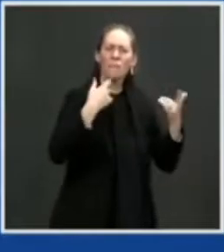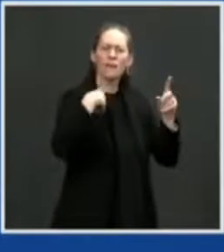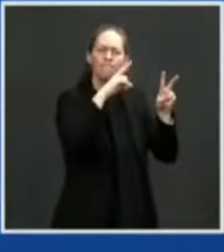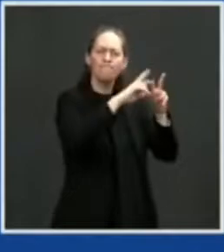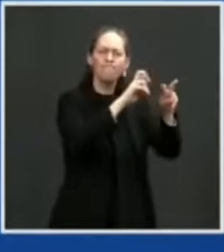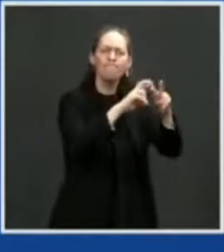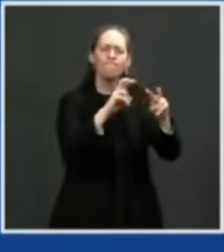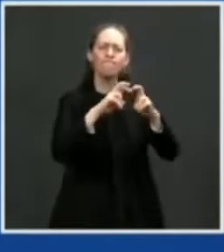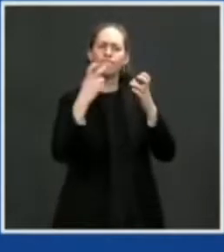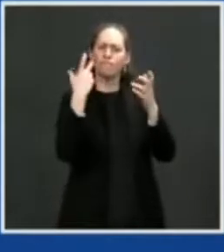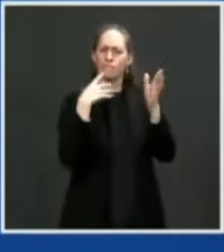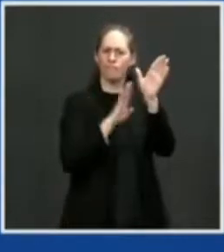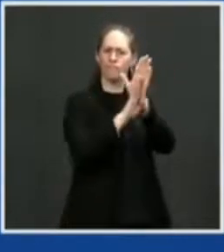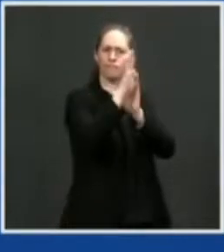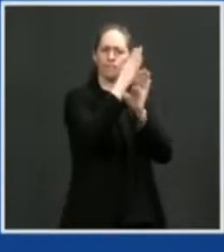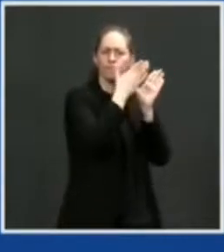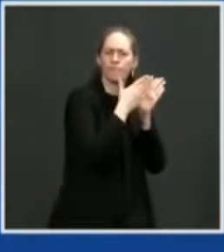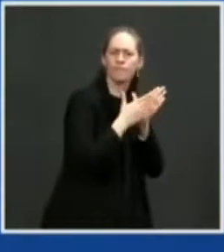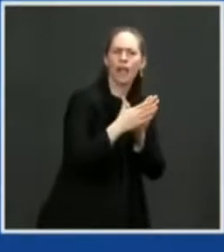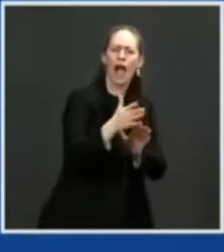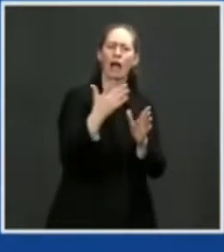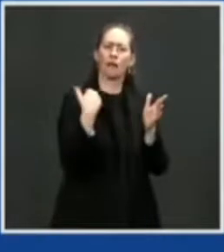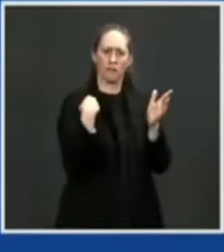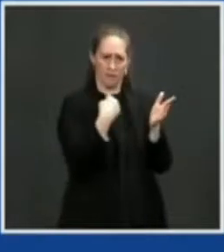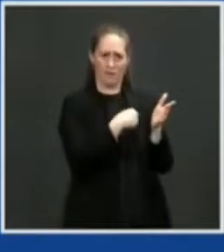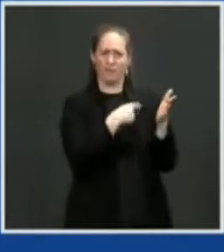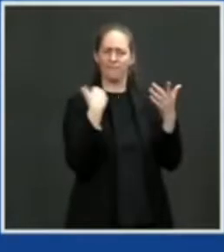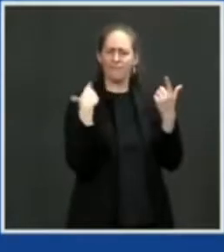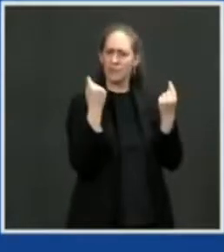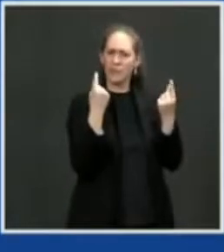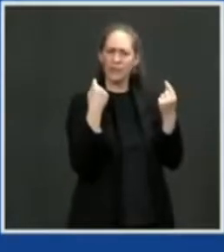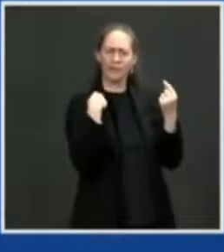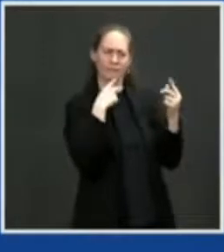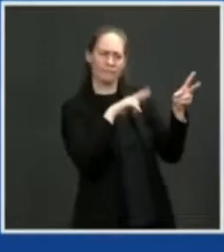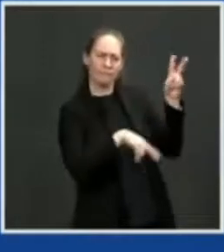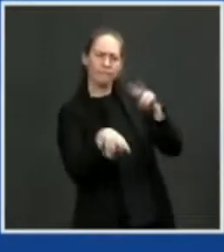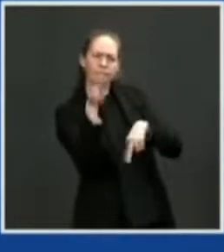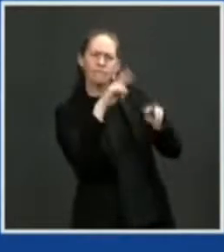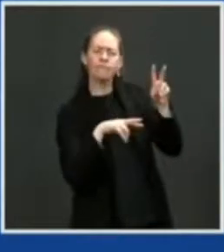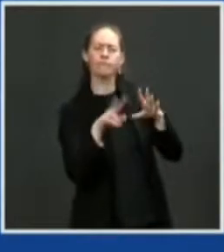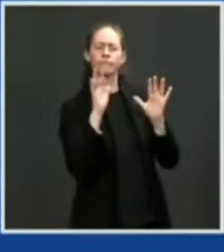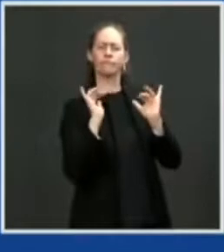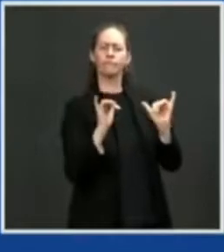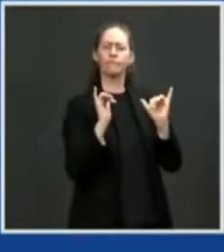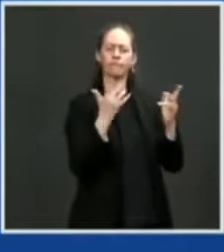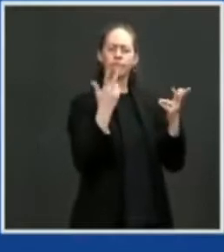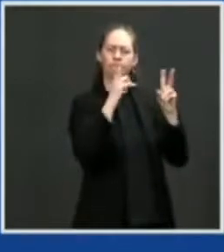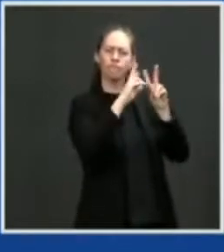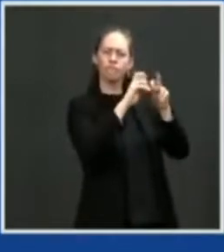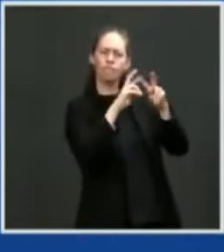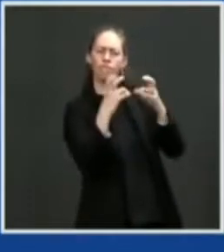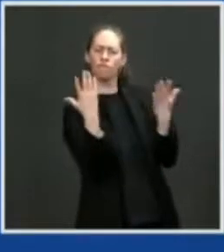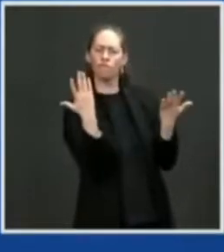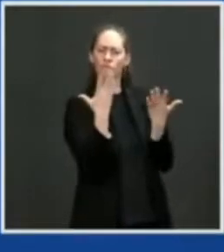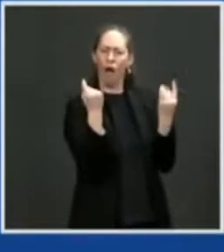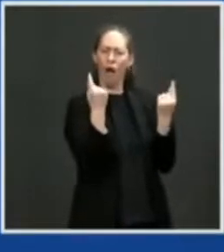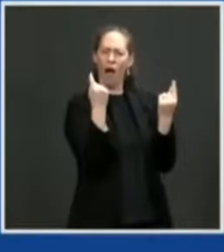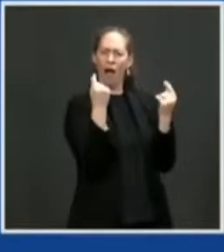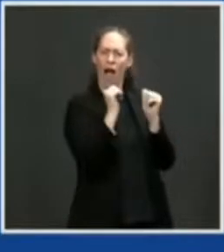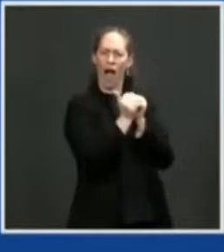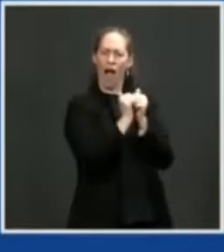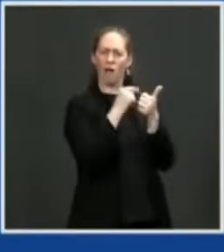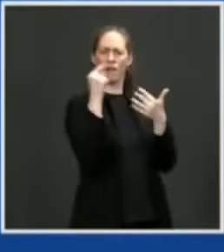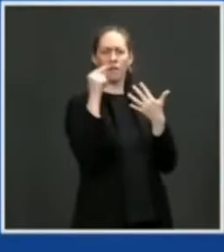is how we go ahead. With and a do house it. on my podium. What we do. There's no easy answer.